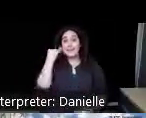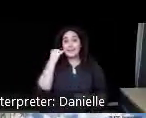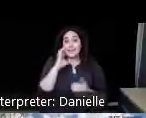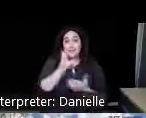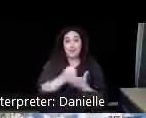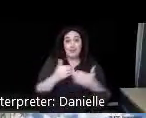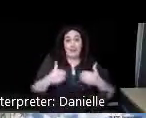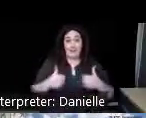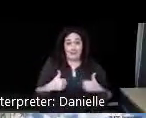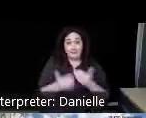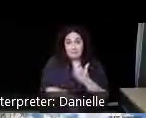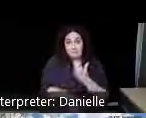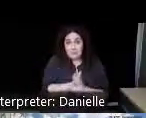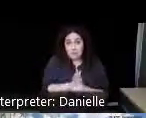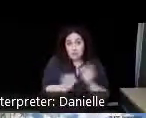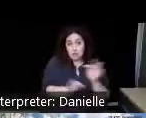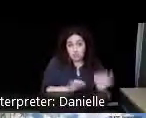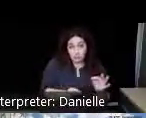description.